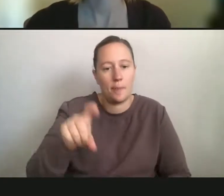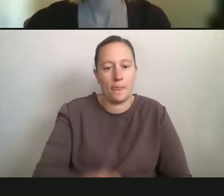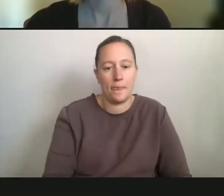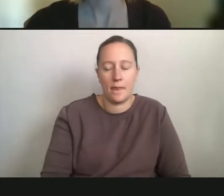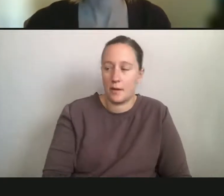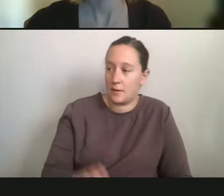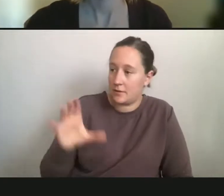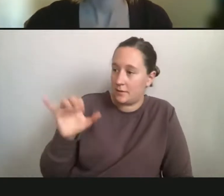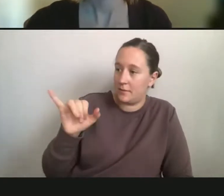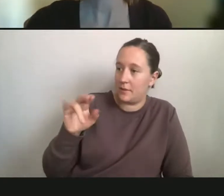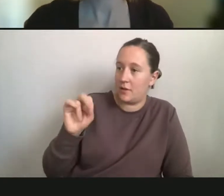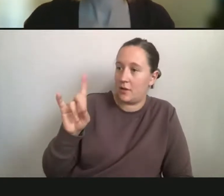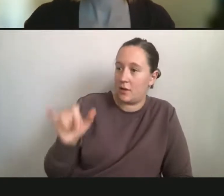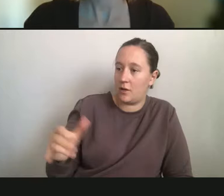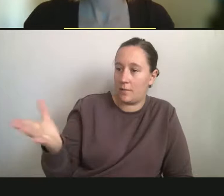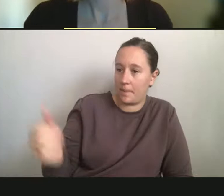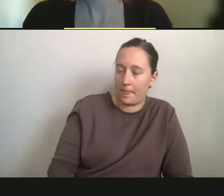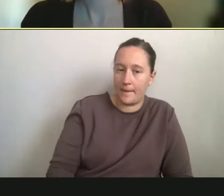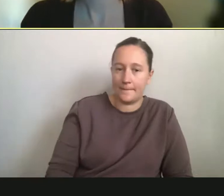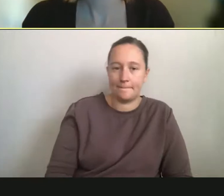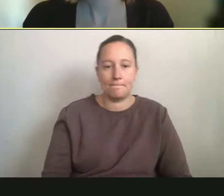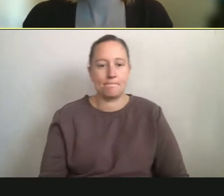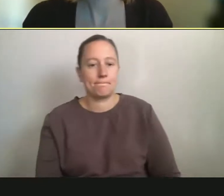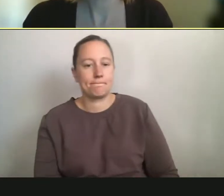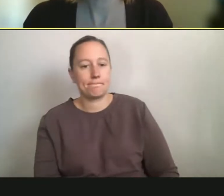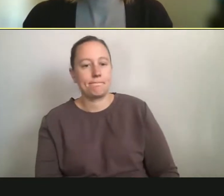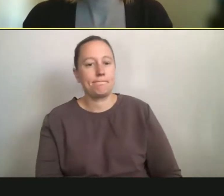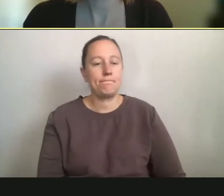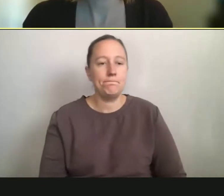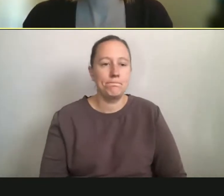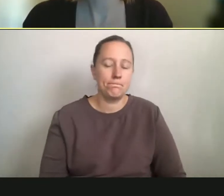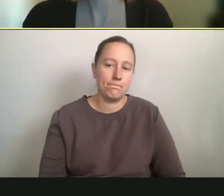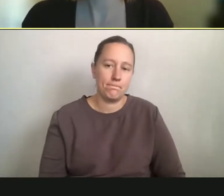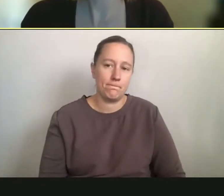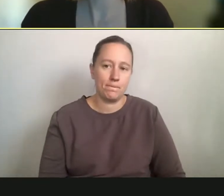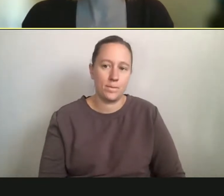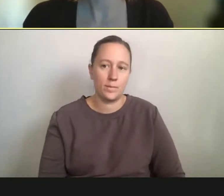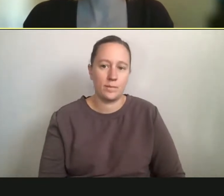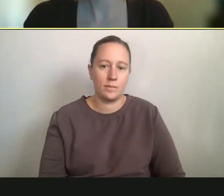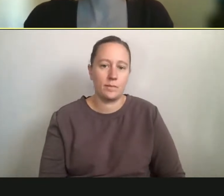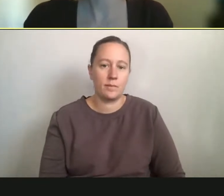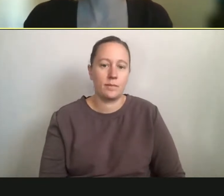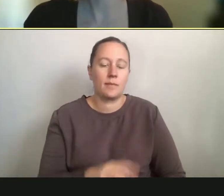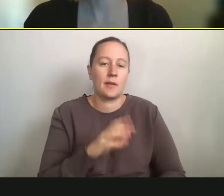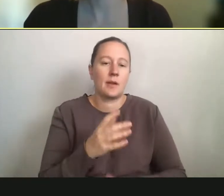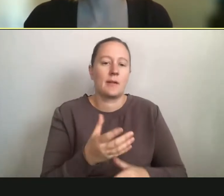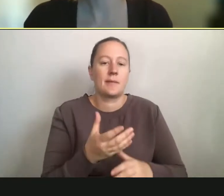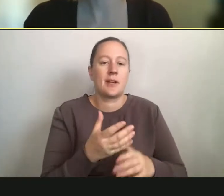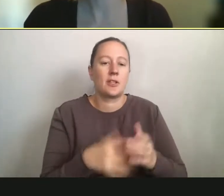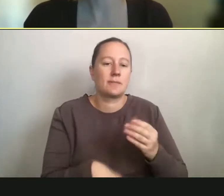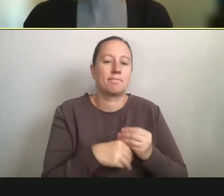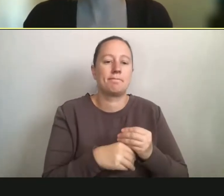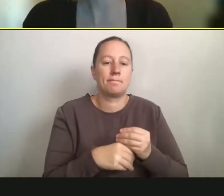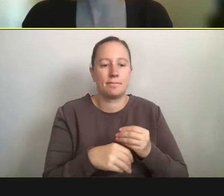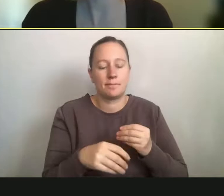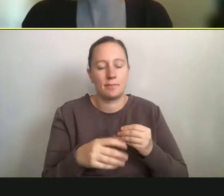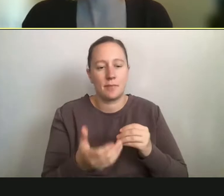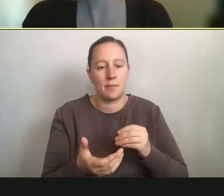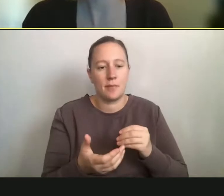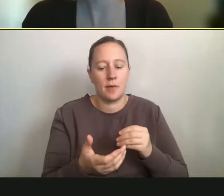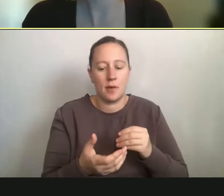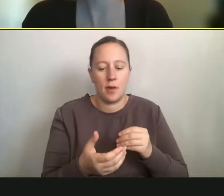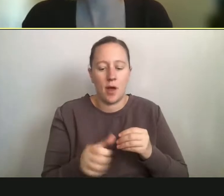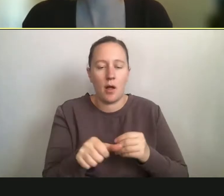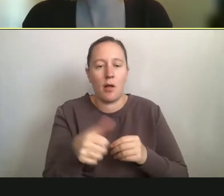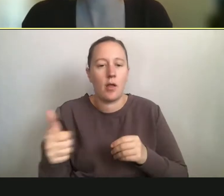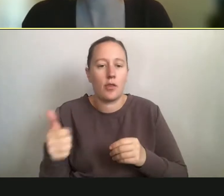Cindy, do you want to take that one? Sure. And yes, so there's there's the supplemental guidance that talks a little bit more about what costs might